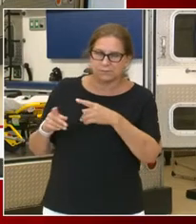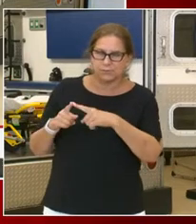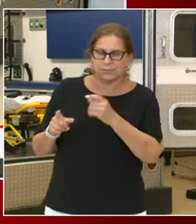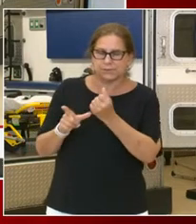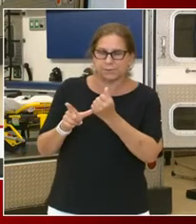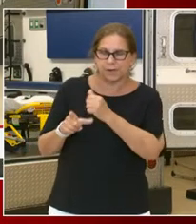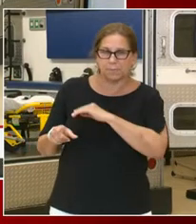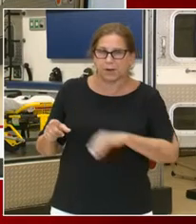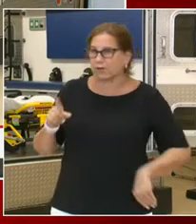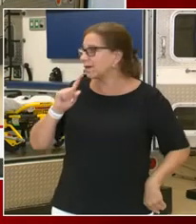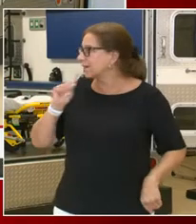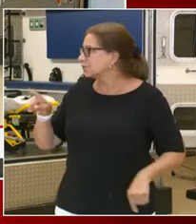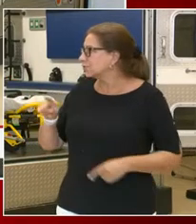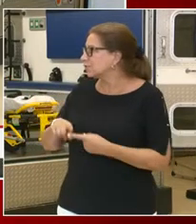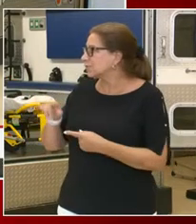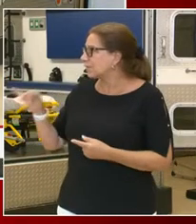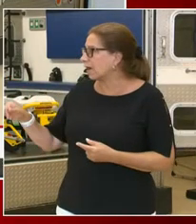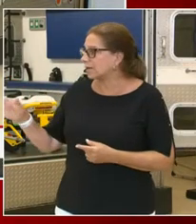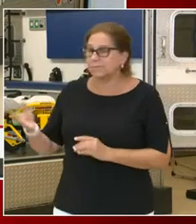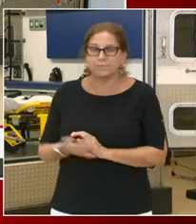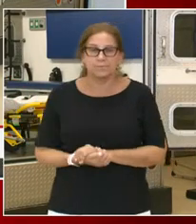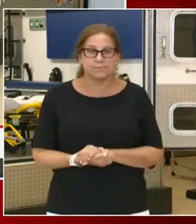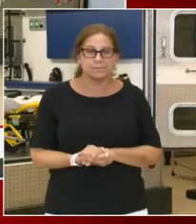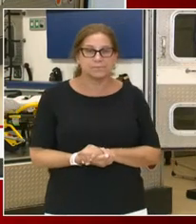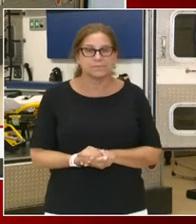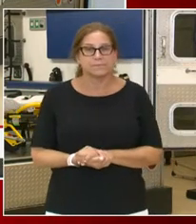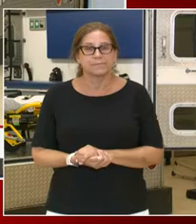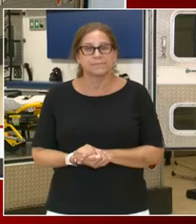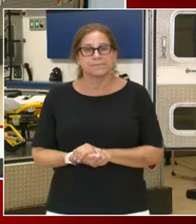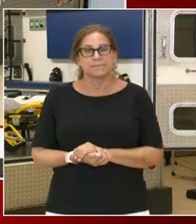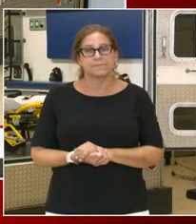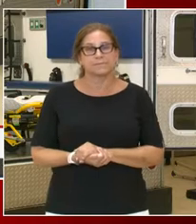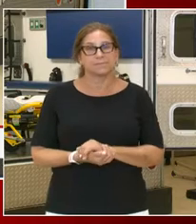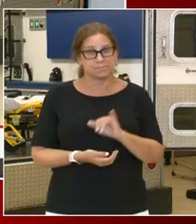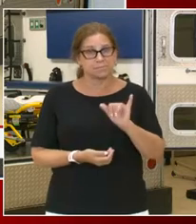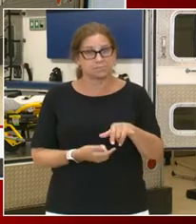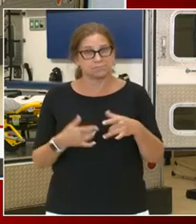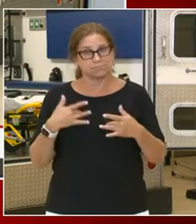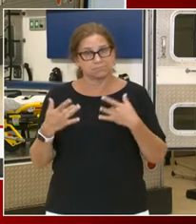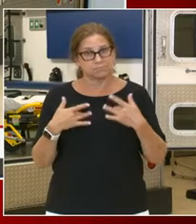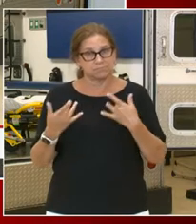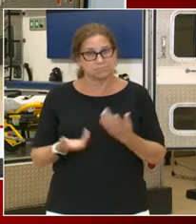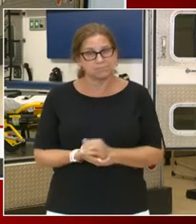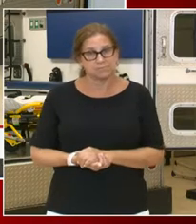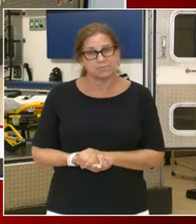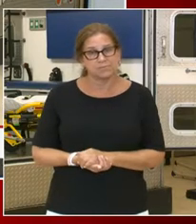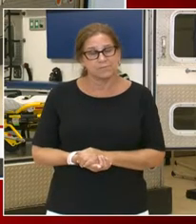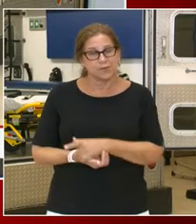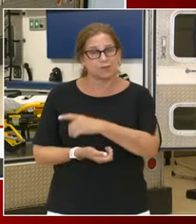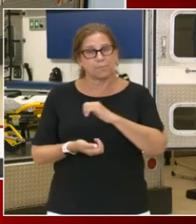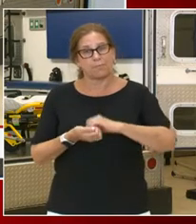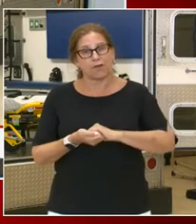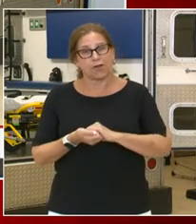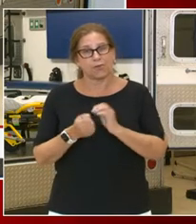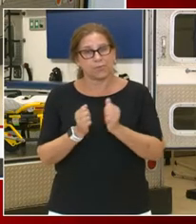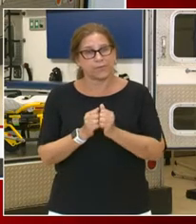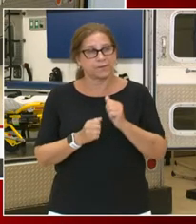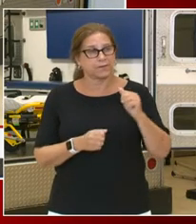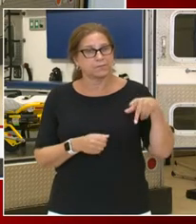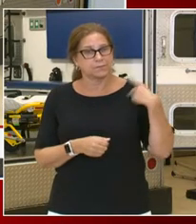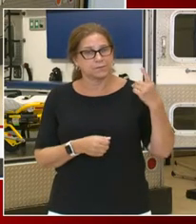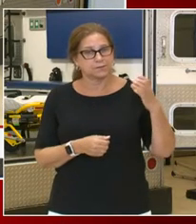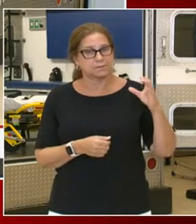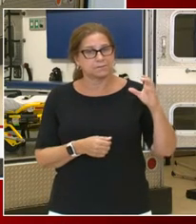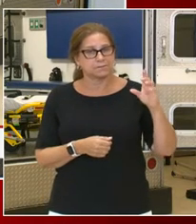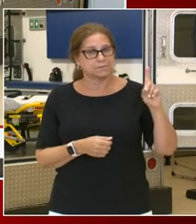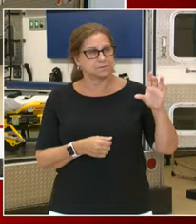and just the excitement of not only continuing to be leading in the nation, but the growth opportunities that Shauna